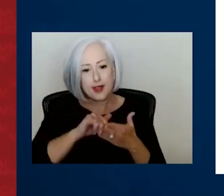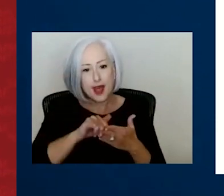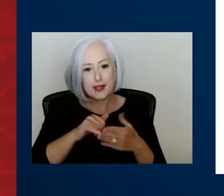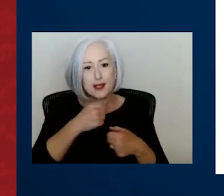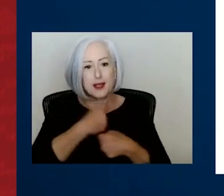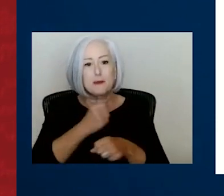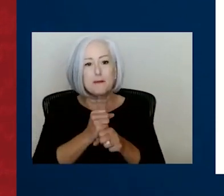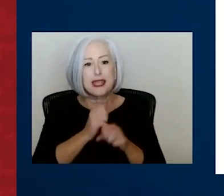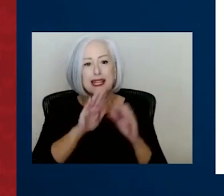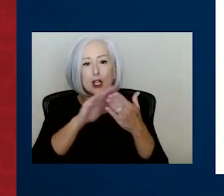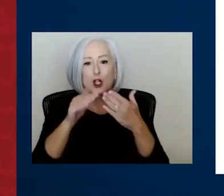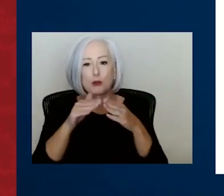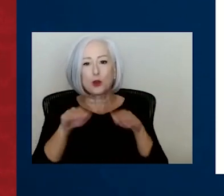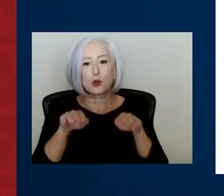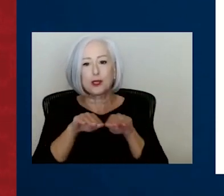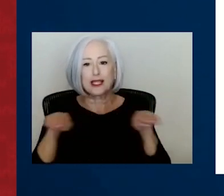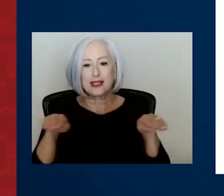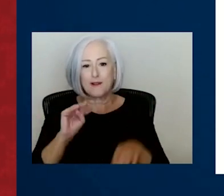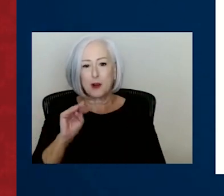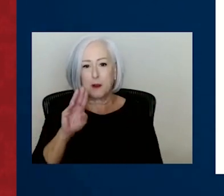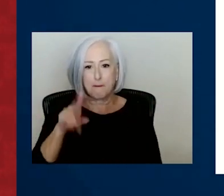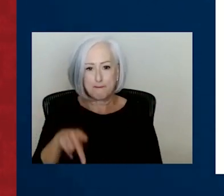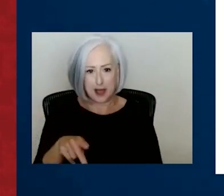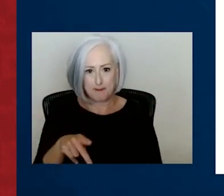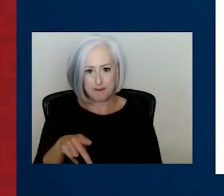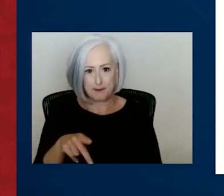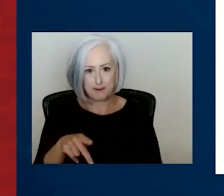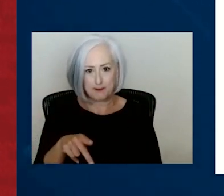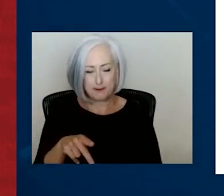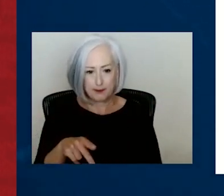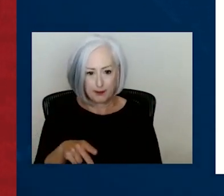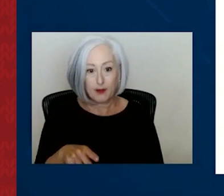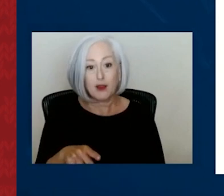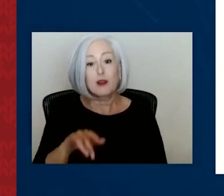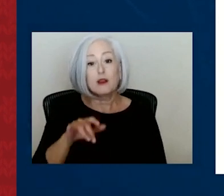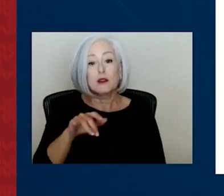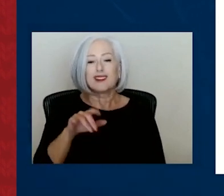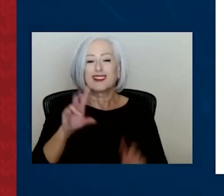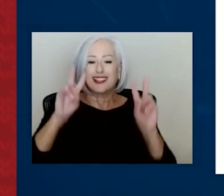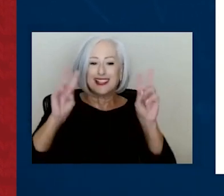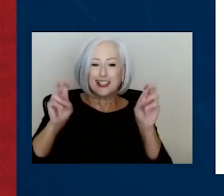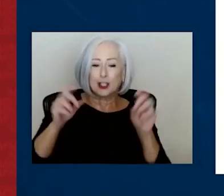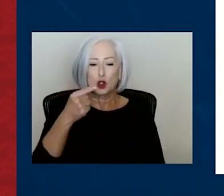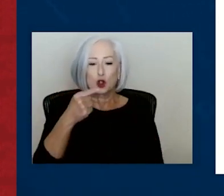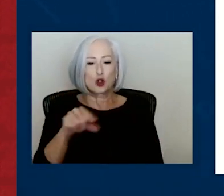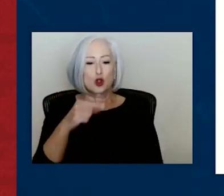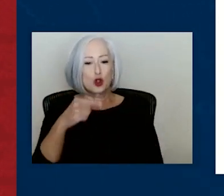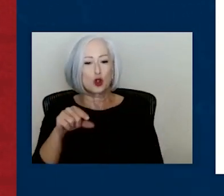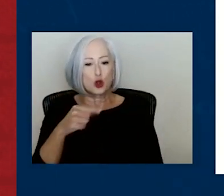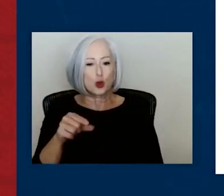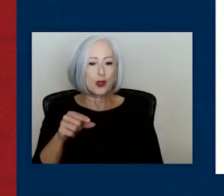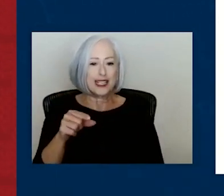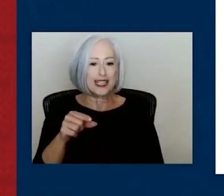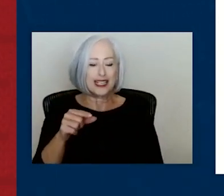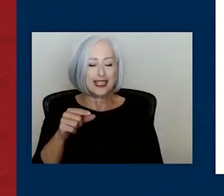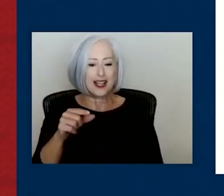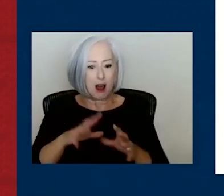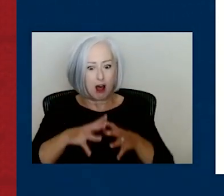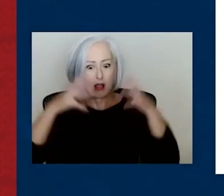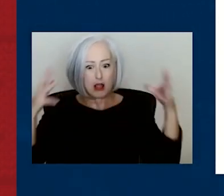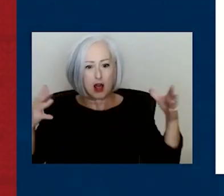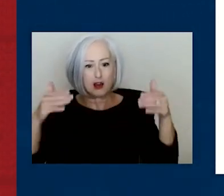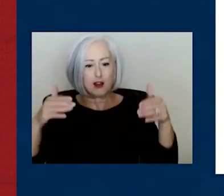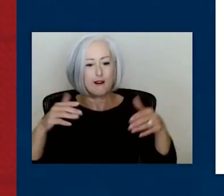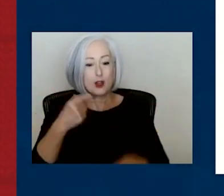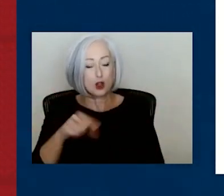level. So when you're looking at that map, that full of greenery, what I call the overwhelming greenery, gives